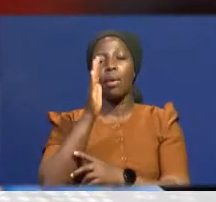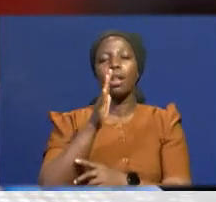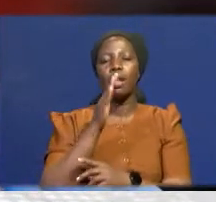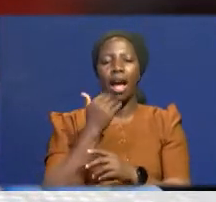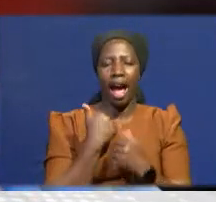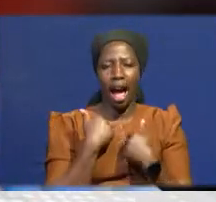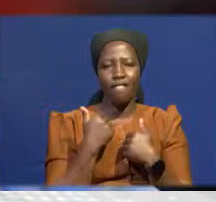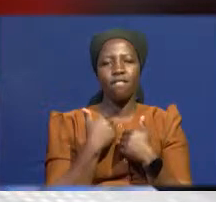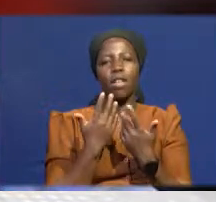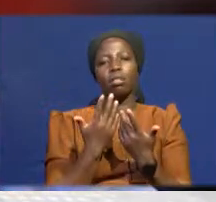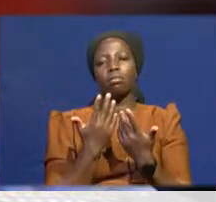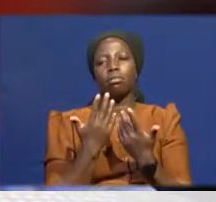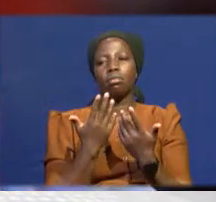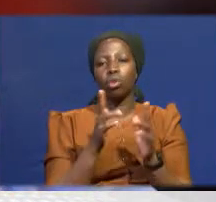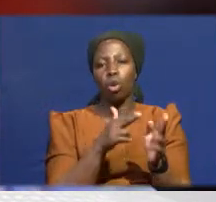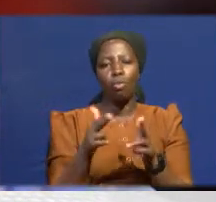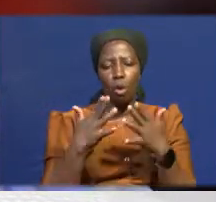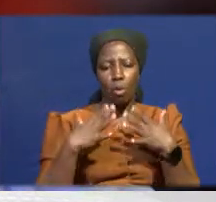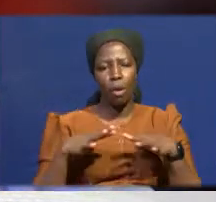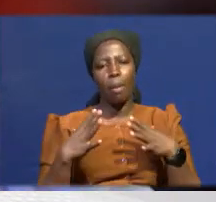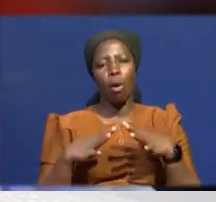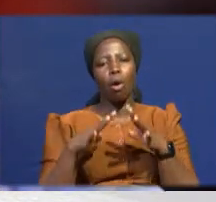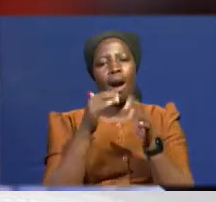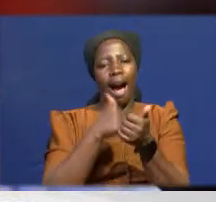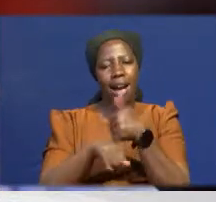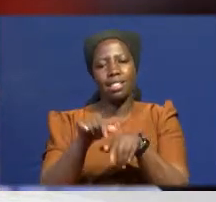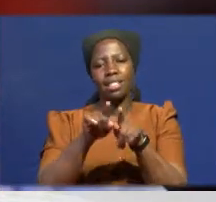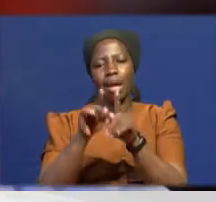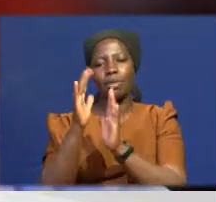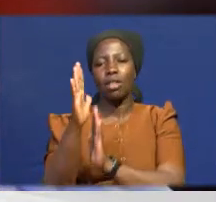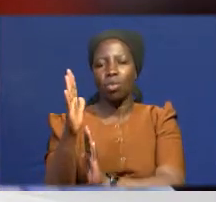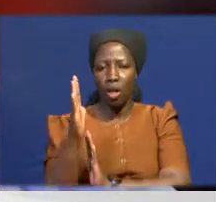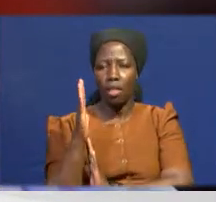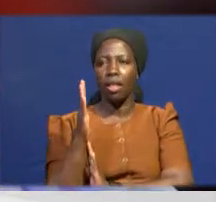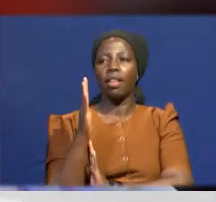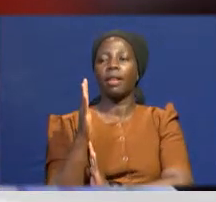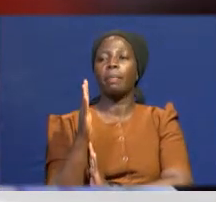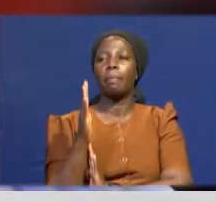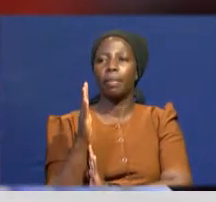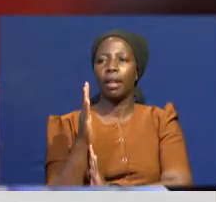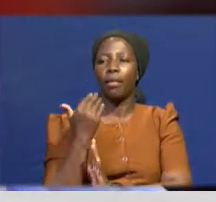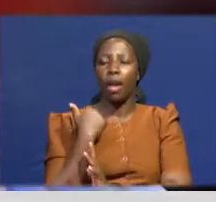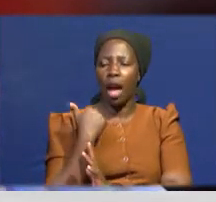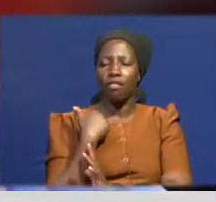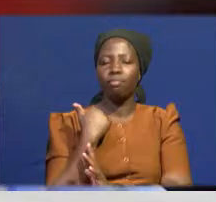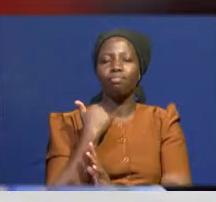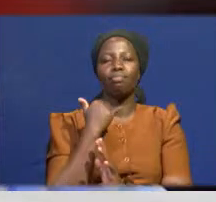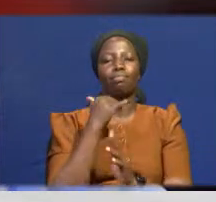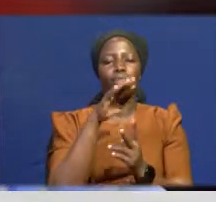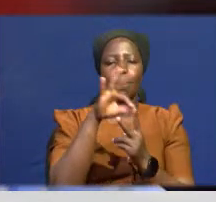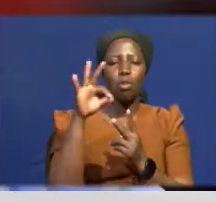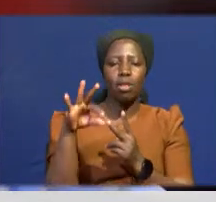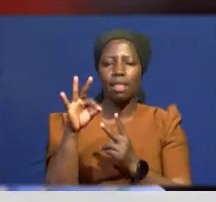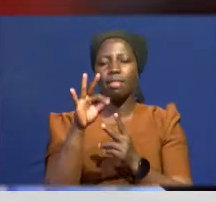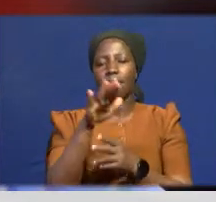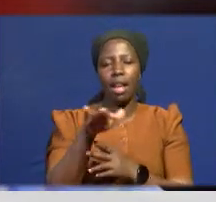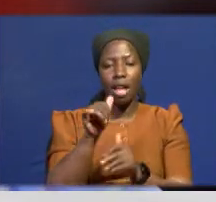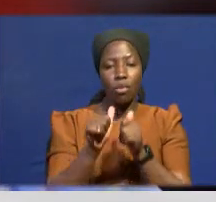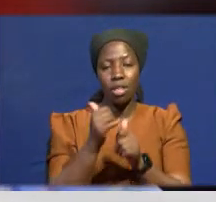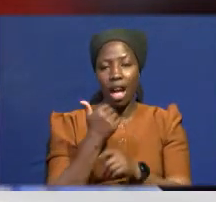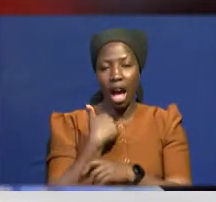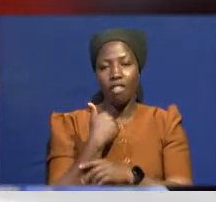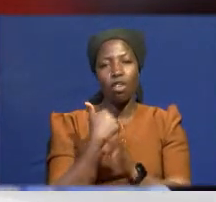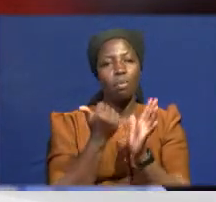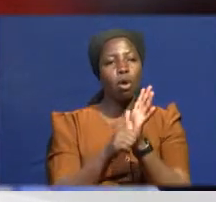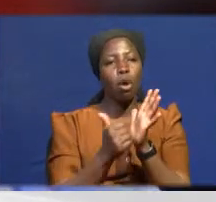civilian traffic marshals, and we have already spotted out the areas that have been problematic, and we